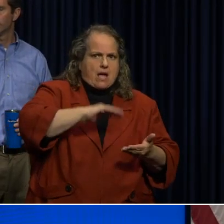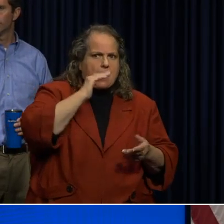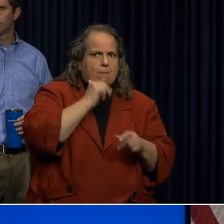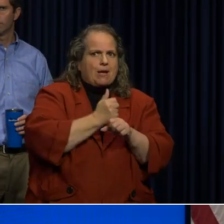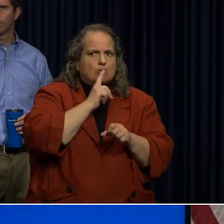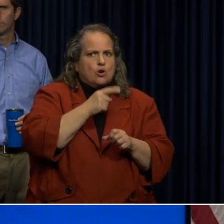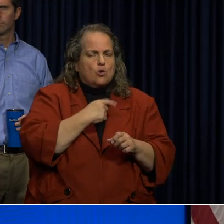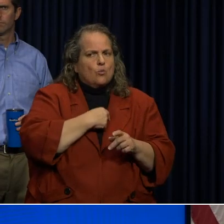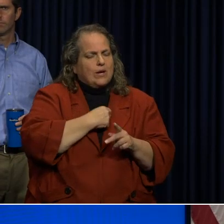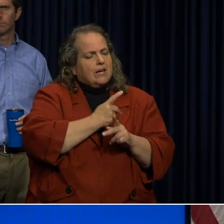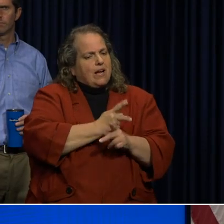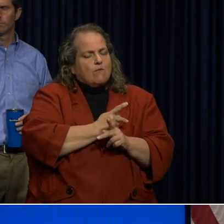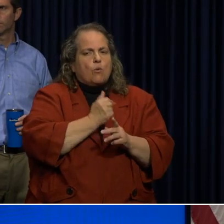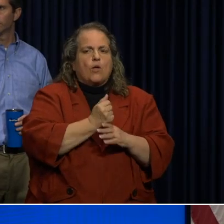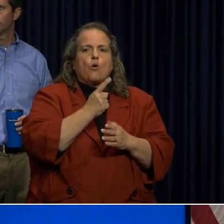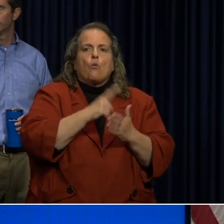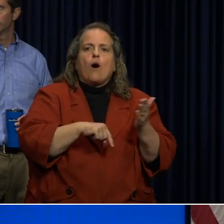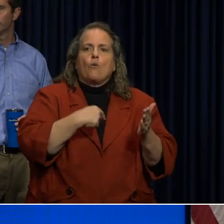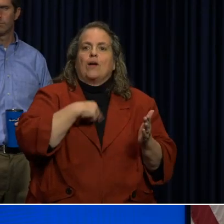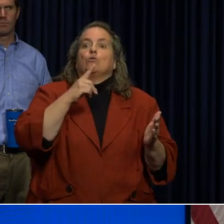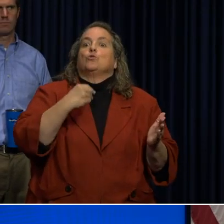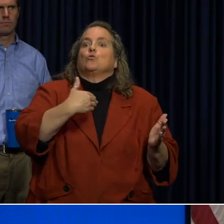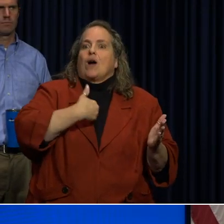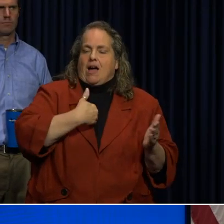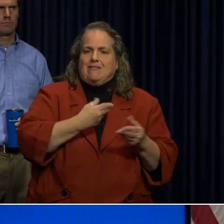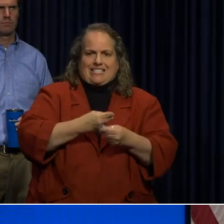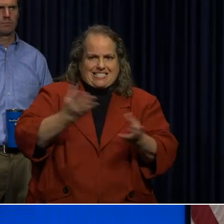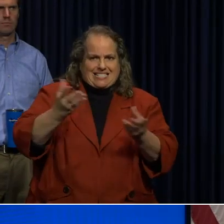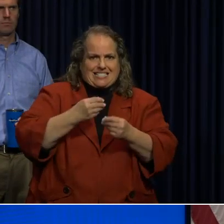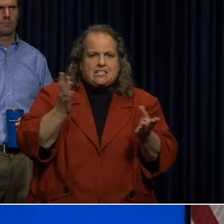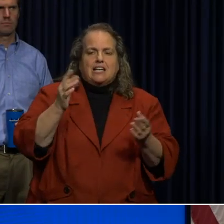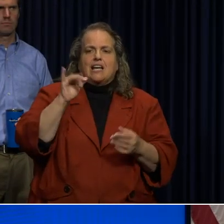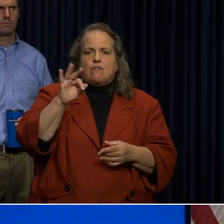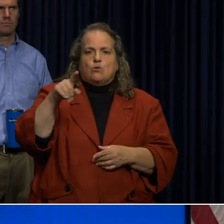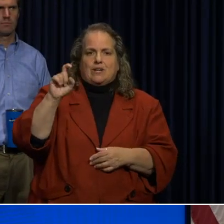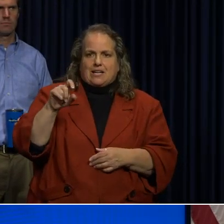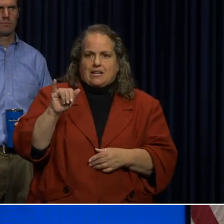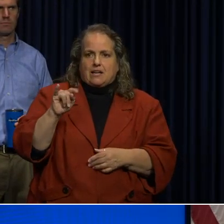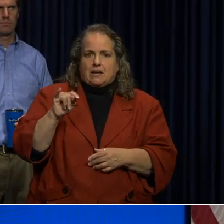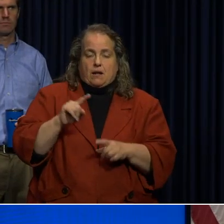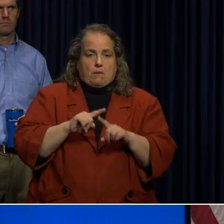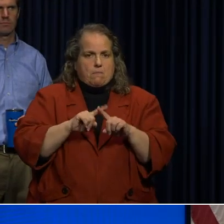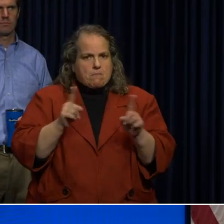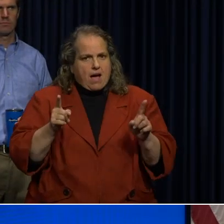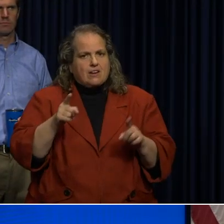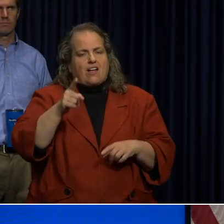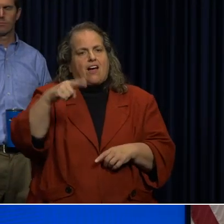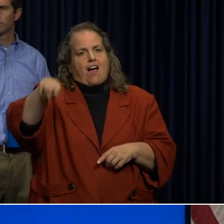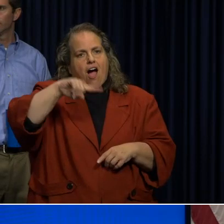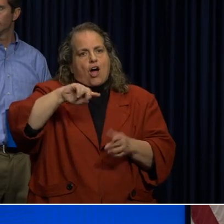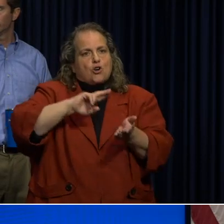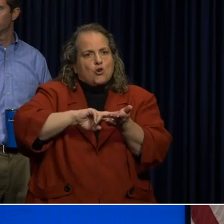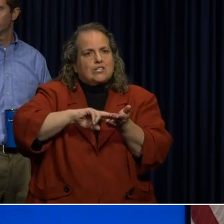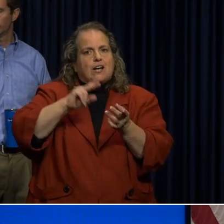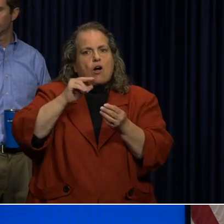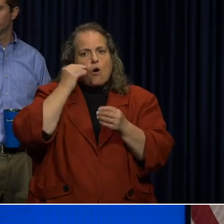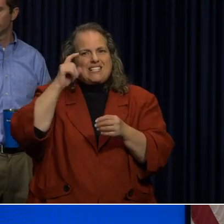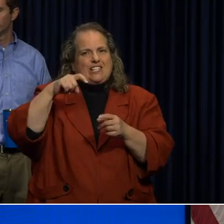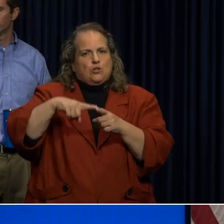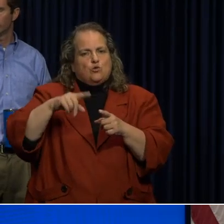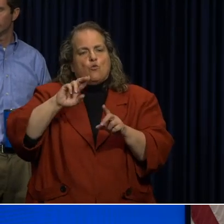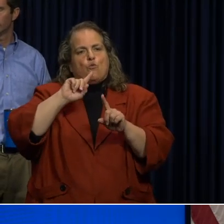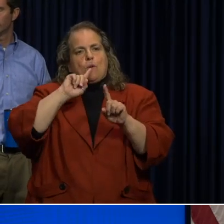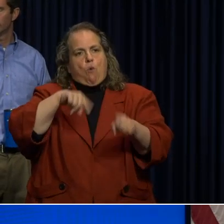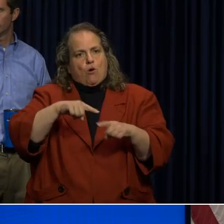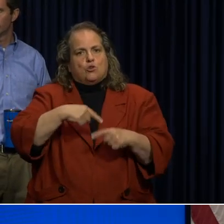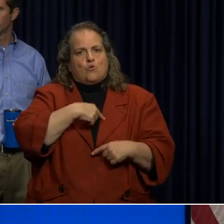some support for PPE if a nursing facility needs it. But they need to report to us what they need. They need to report